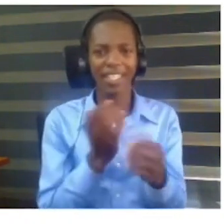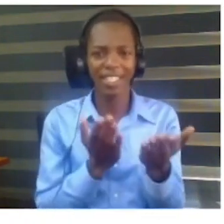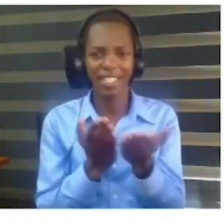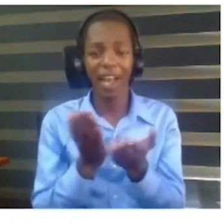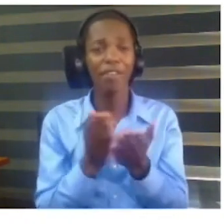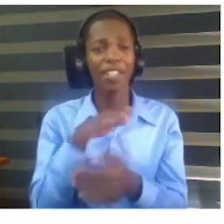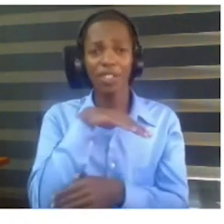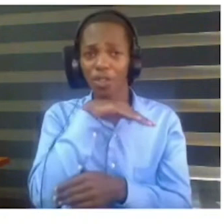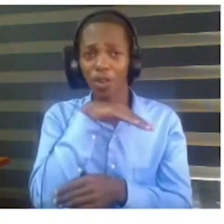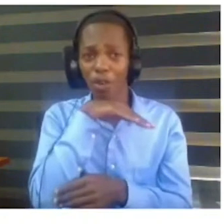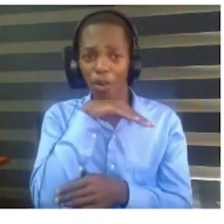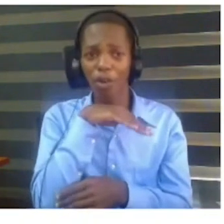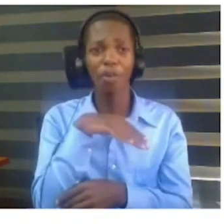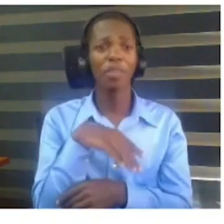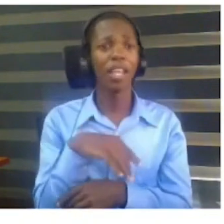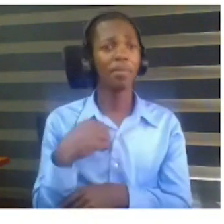South Africa.